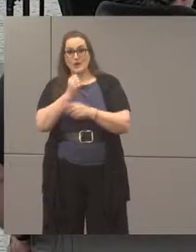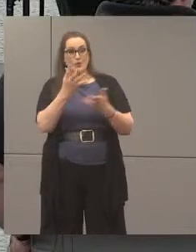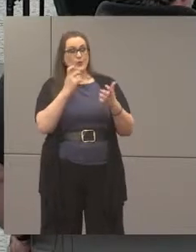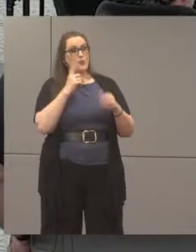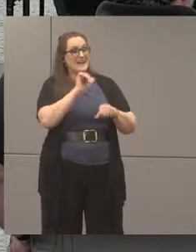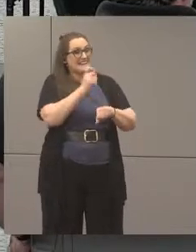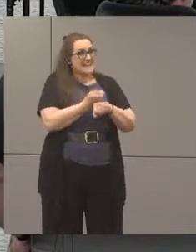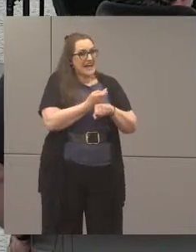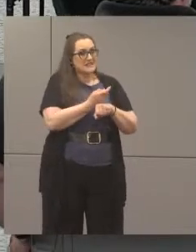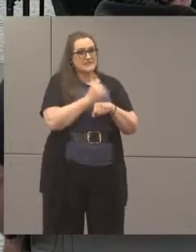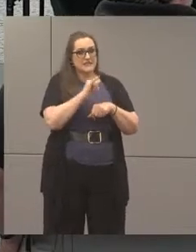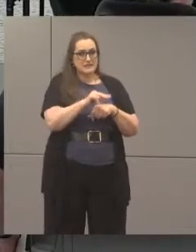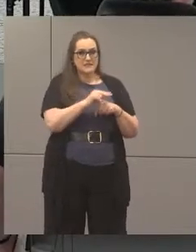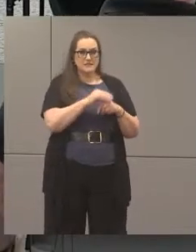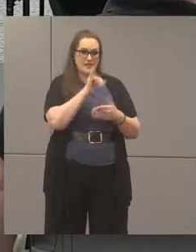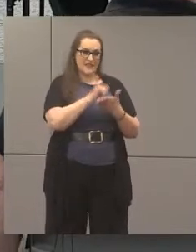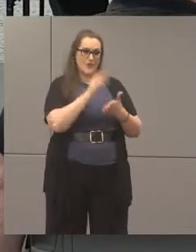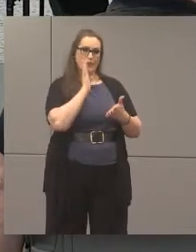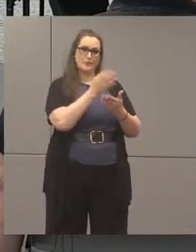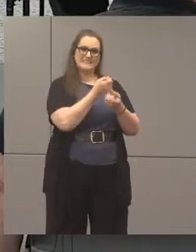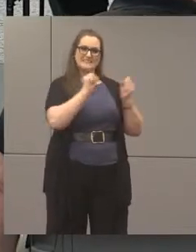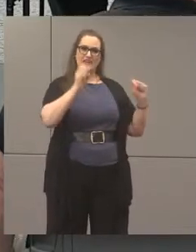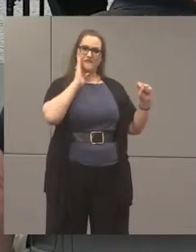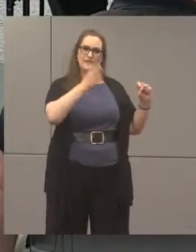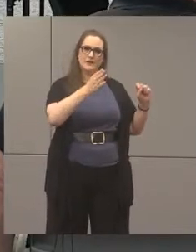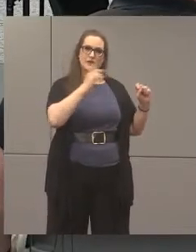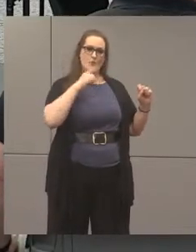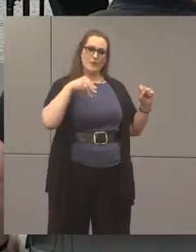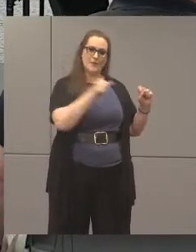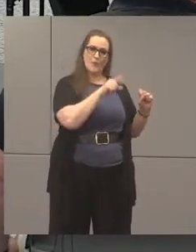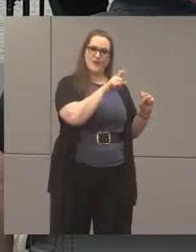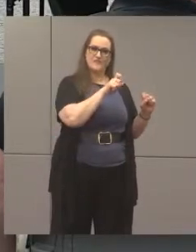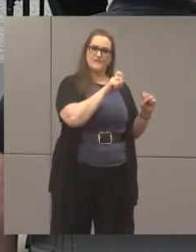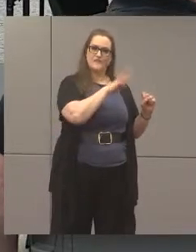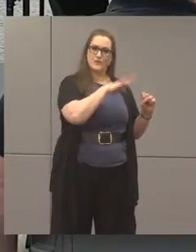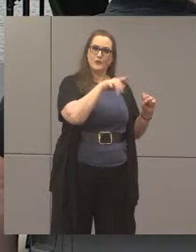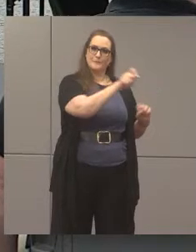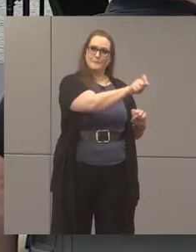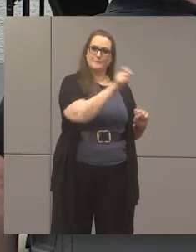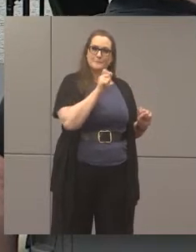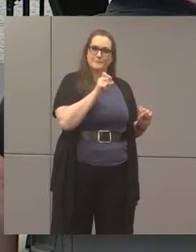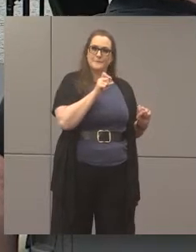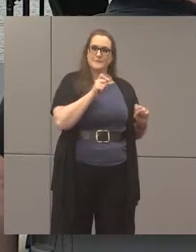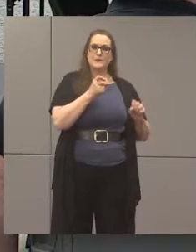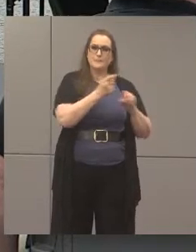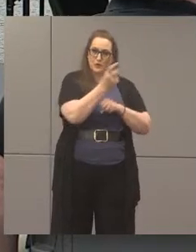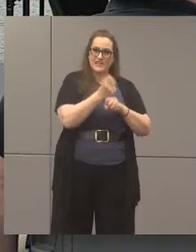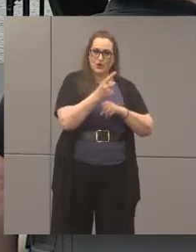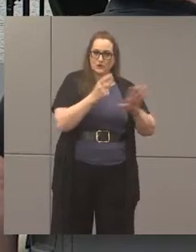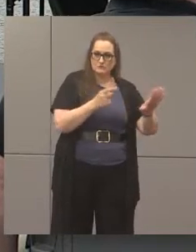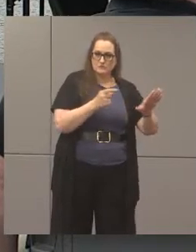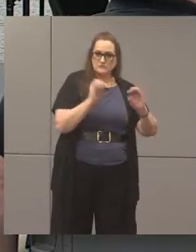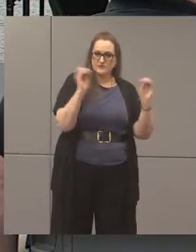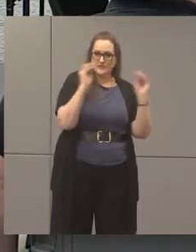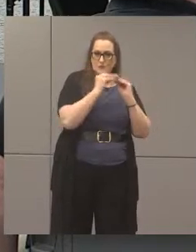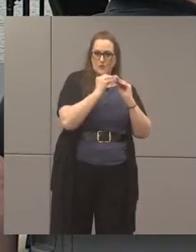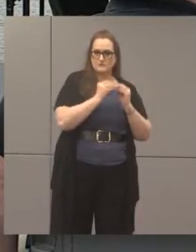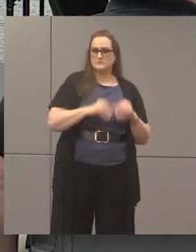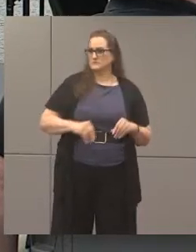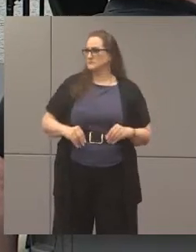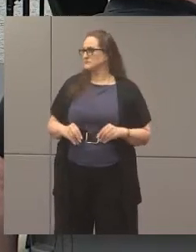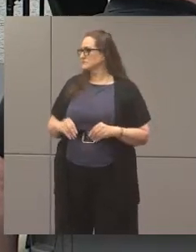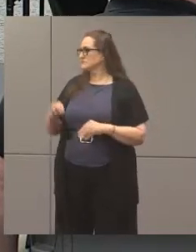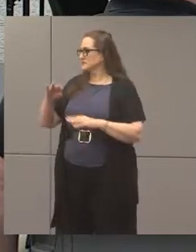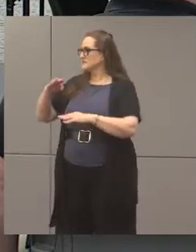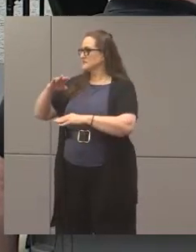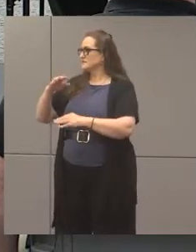locked in. We want it locked in that we're going to be safe, that we're paying the 144. Per year. Right, per year, nothing more. Yep, that's fair.